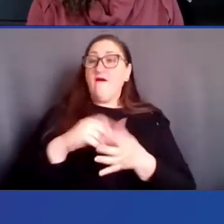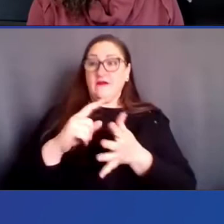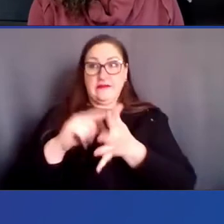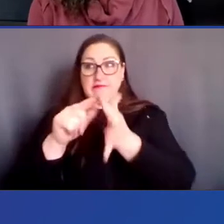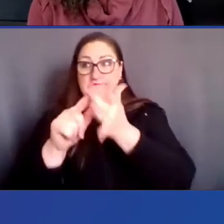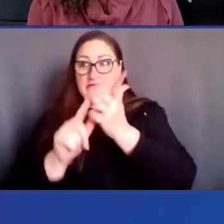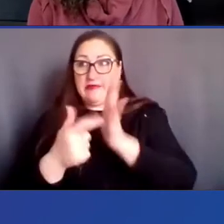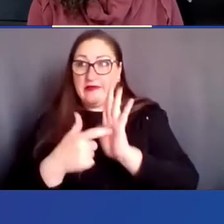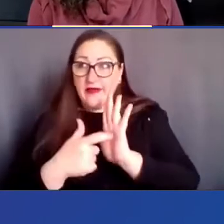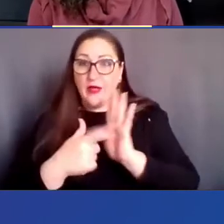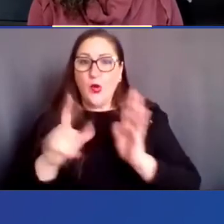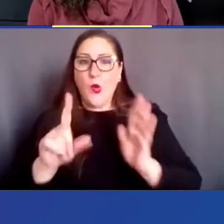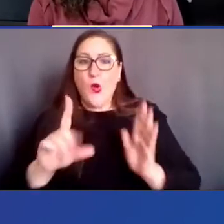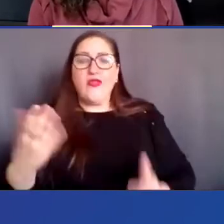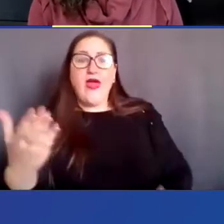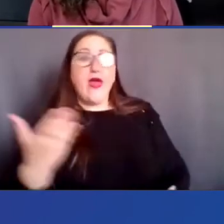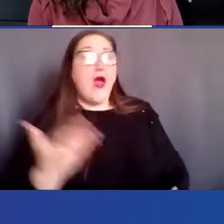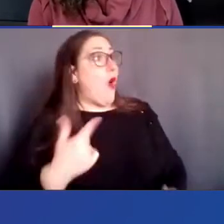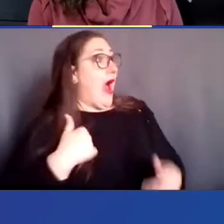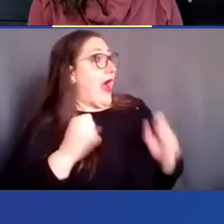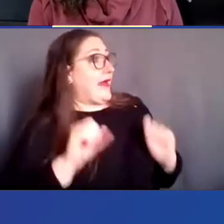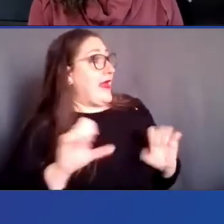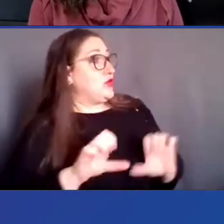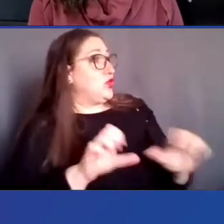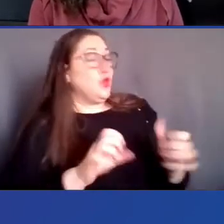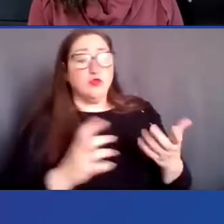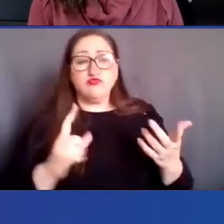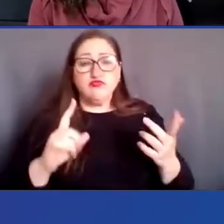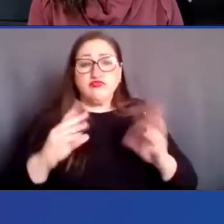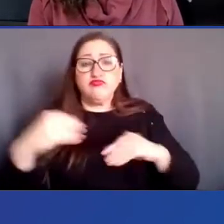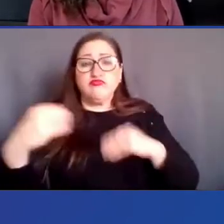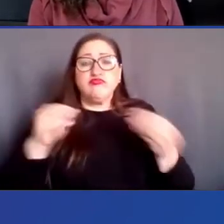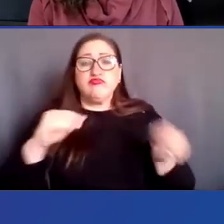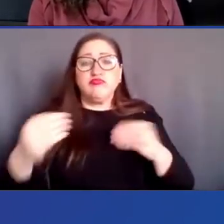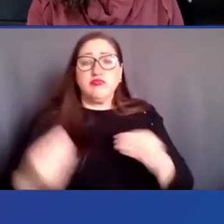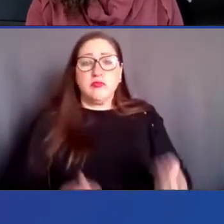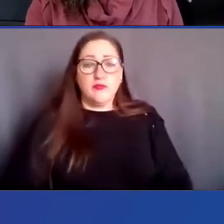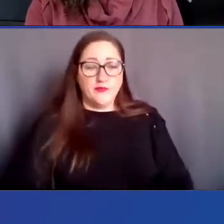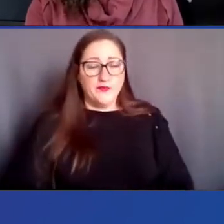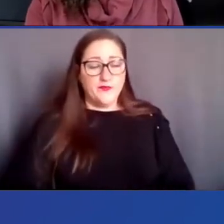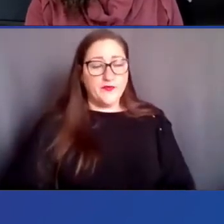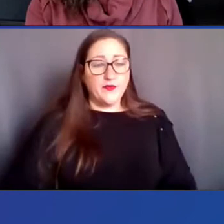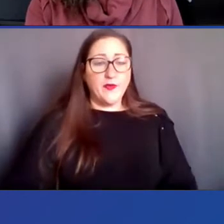And I imagine that there's lots of different leadership that you all have been